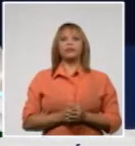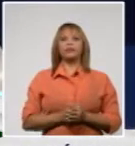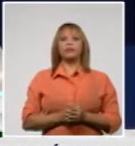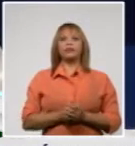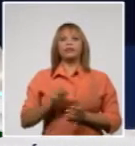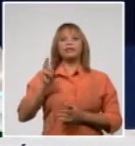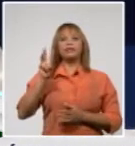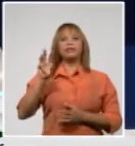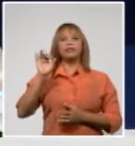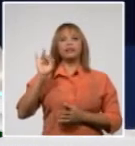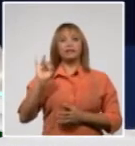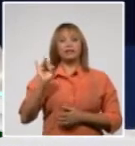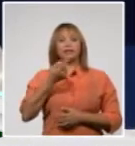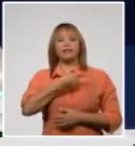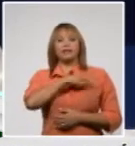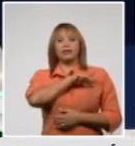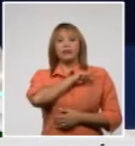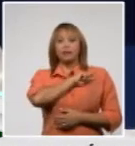at